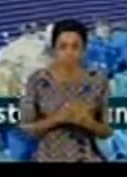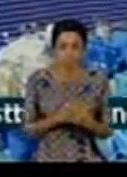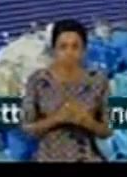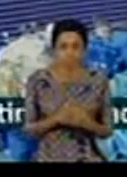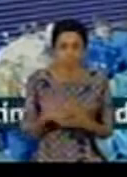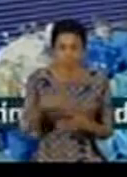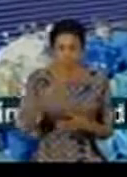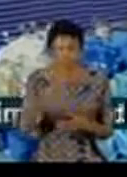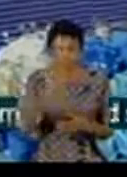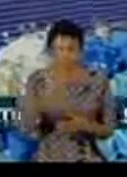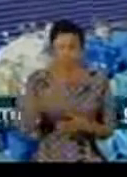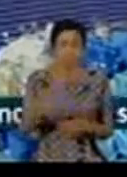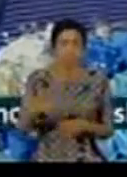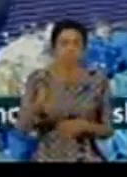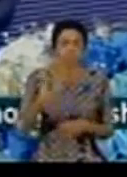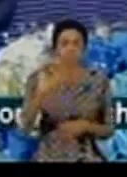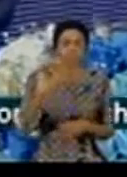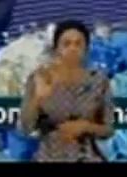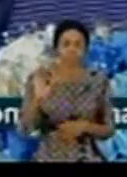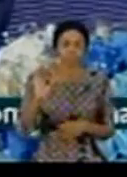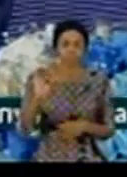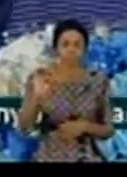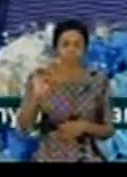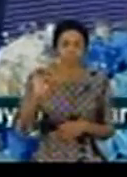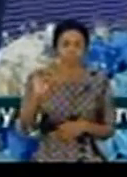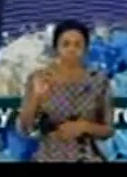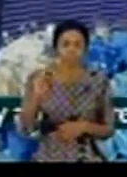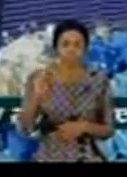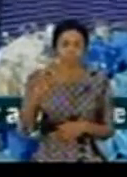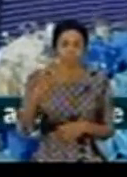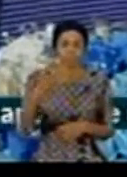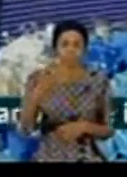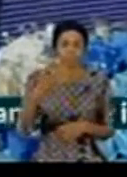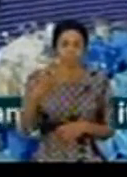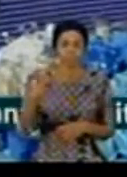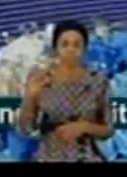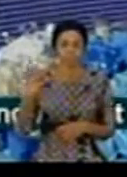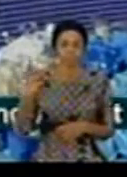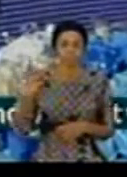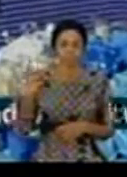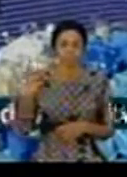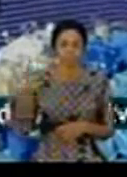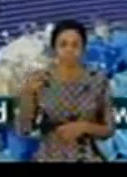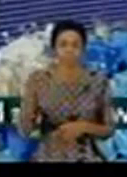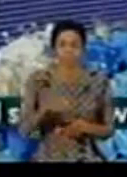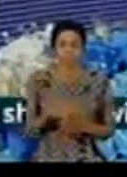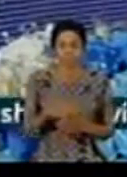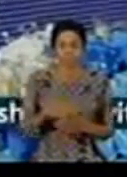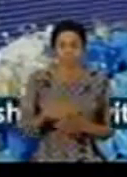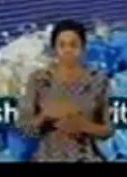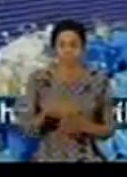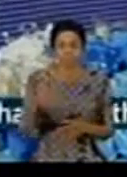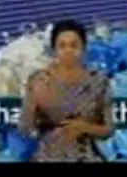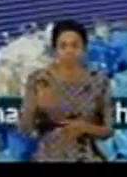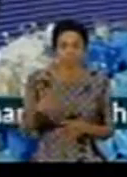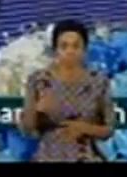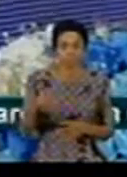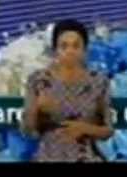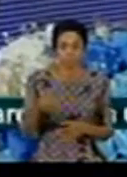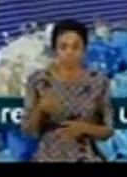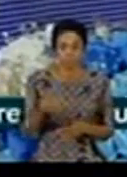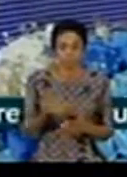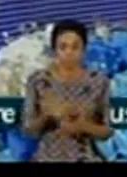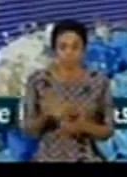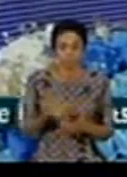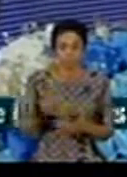Fabora J, PDP candidate governorship. You are all welcome, sir. Is he around? All right.